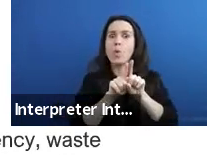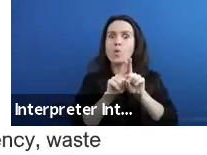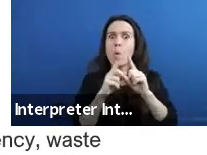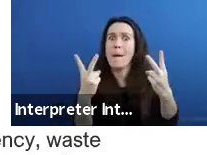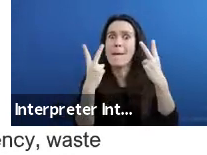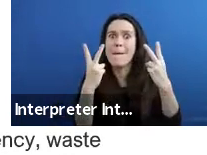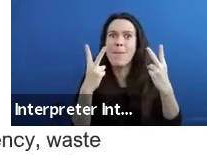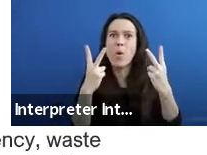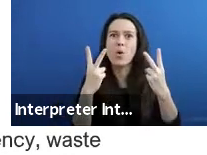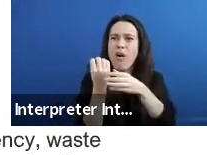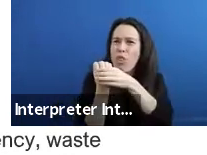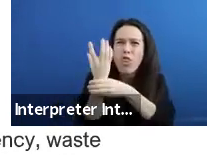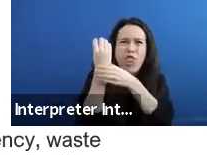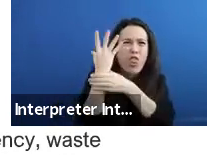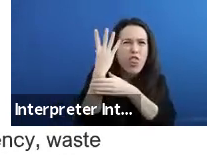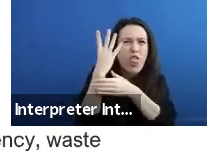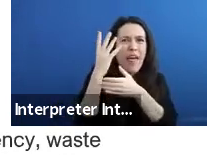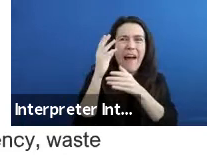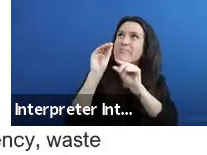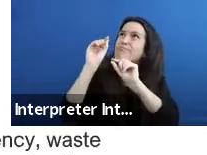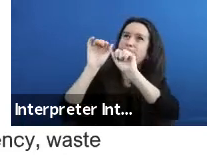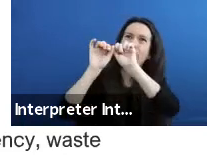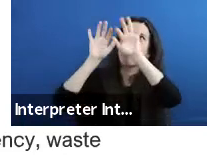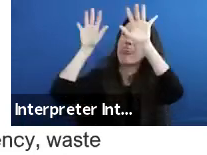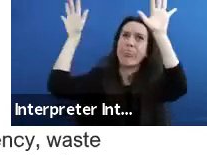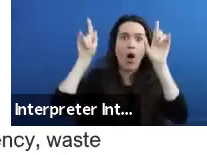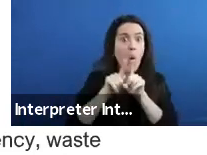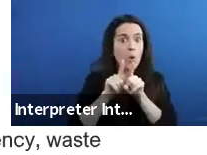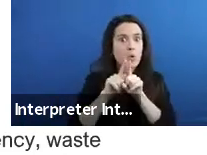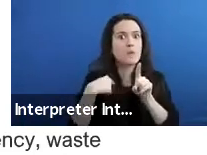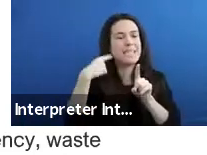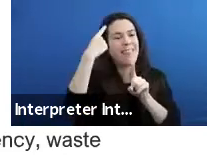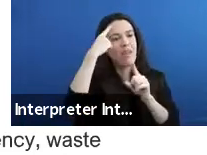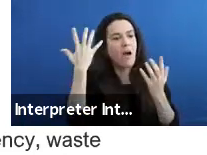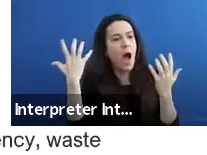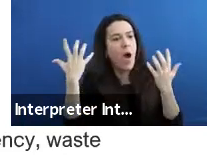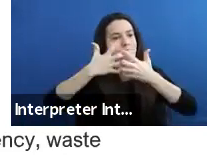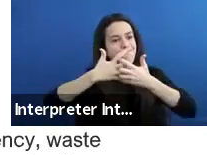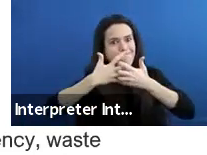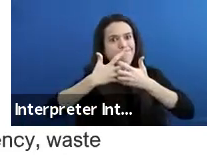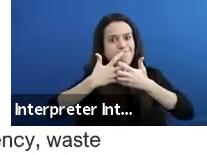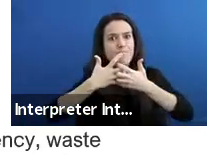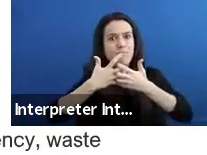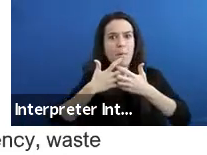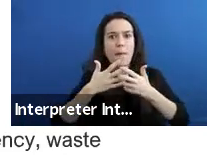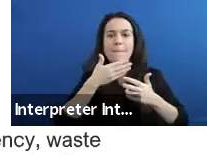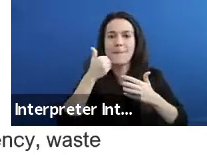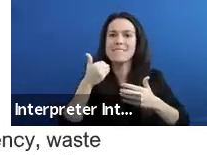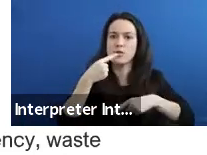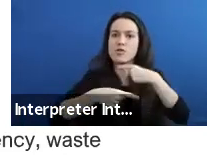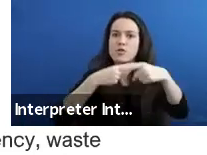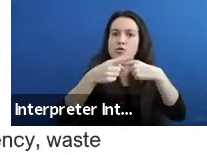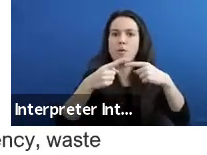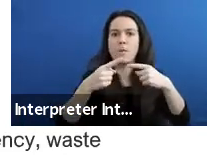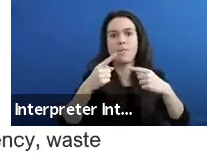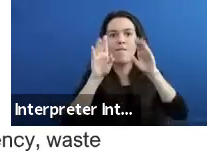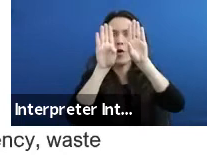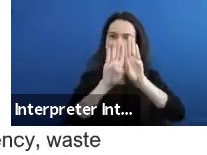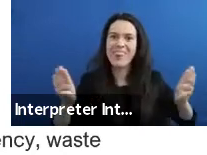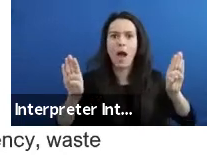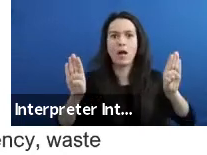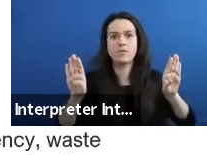So it's integrating, it's about integrating environmental concerns in different parts of the theater productions, like